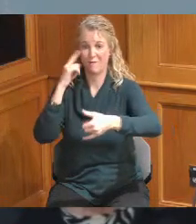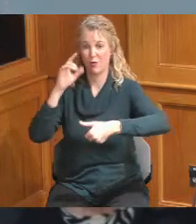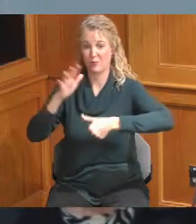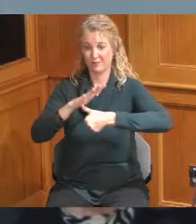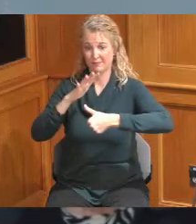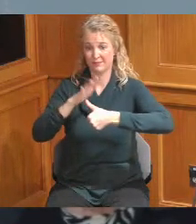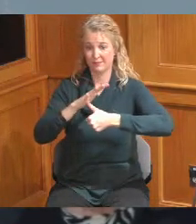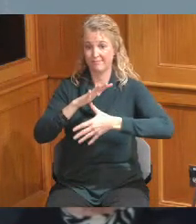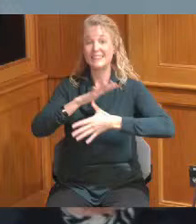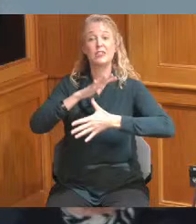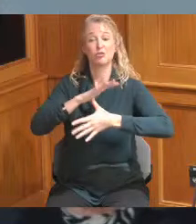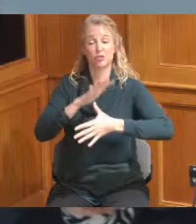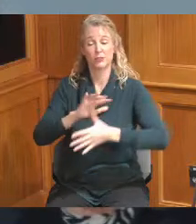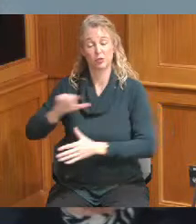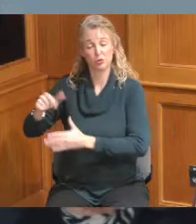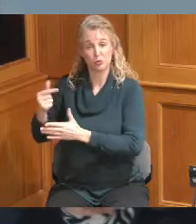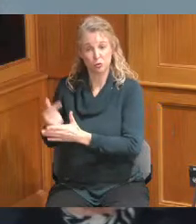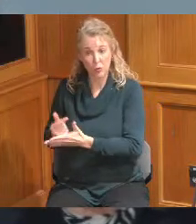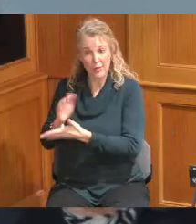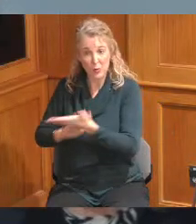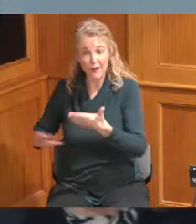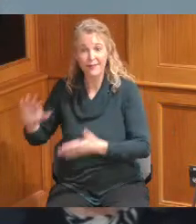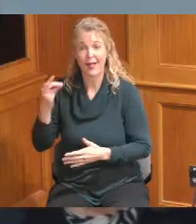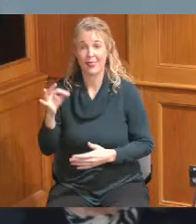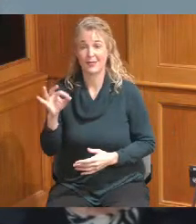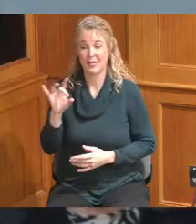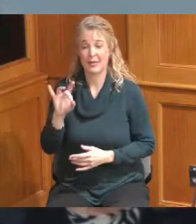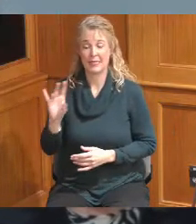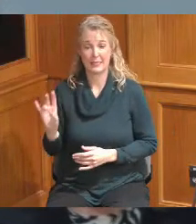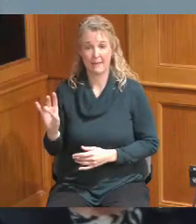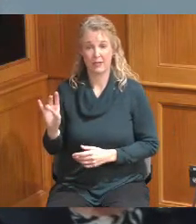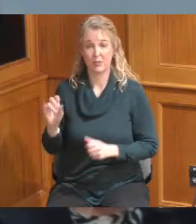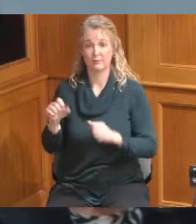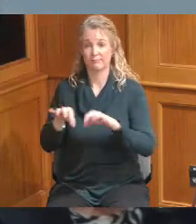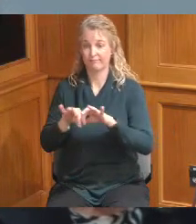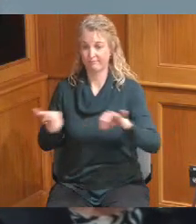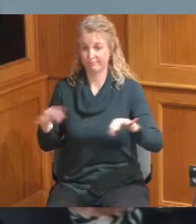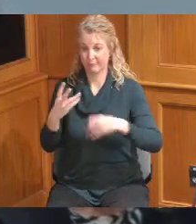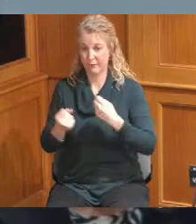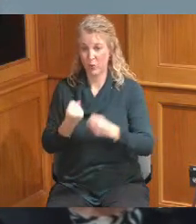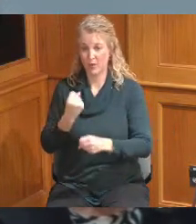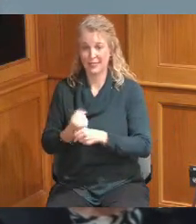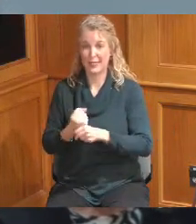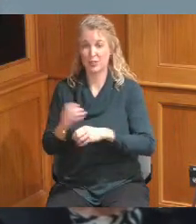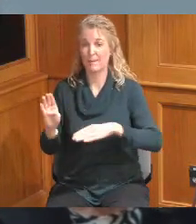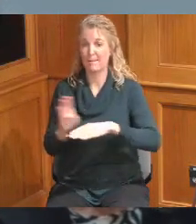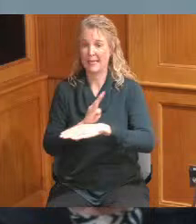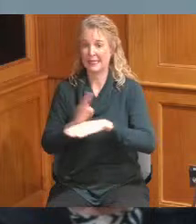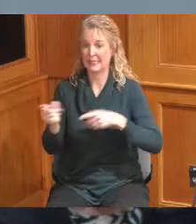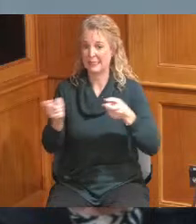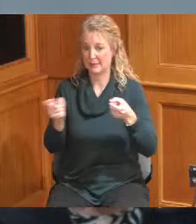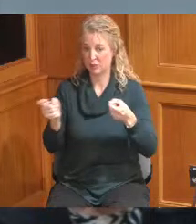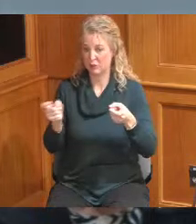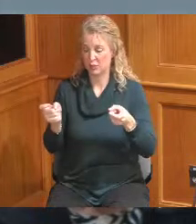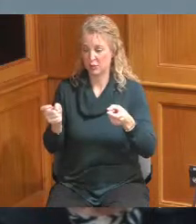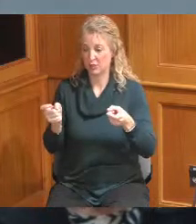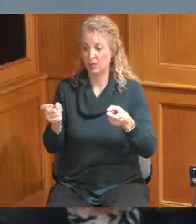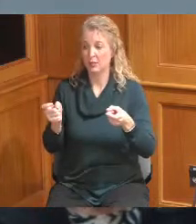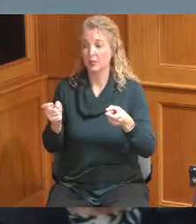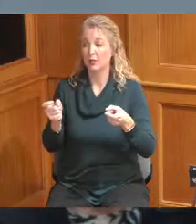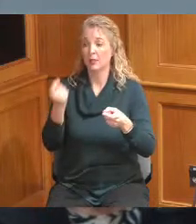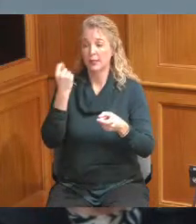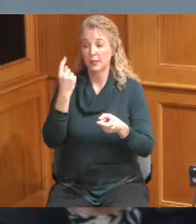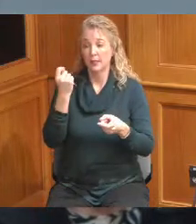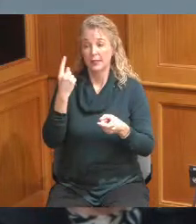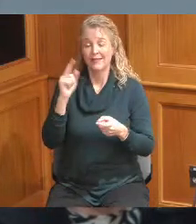year. He graduated from Bowling Green in 1987 with a Bachelor of Science degree in Business Administration. And whereas